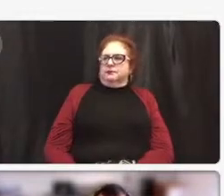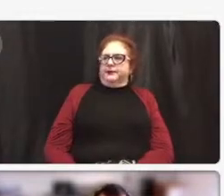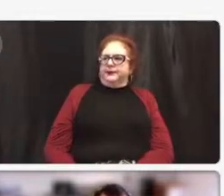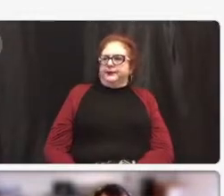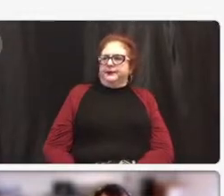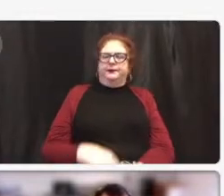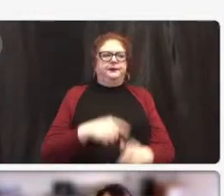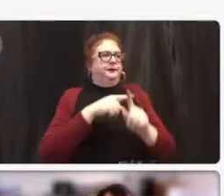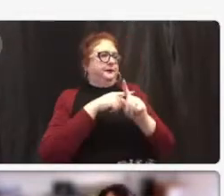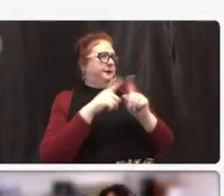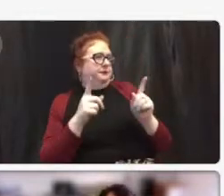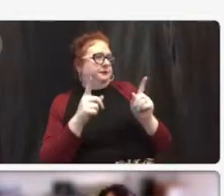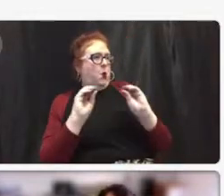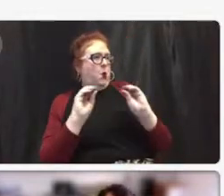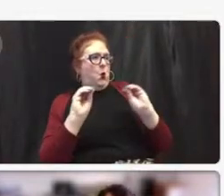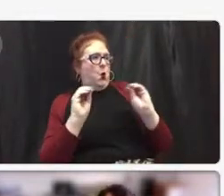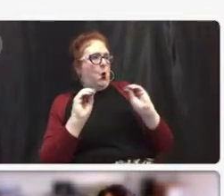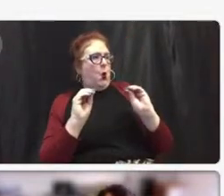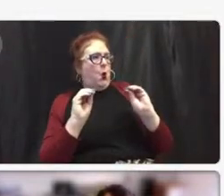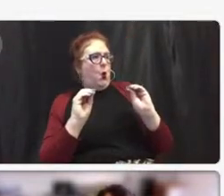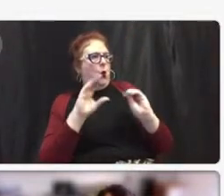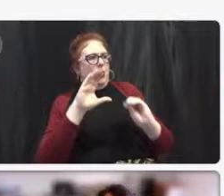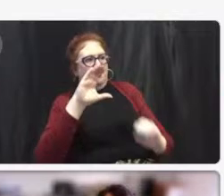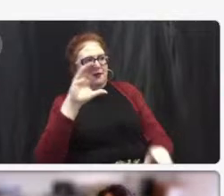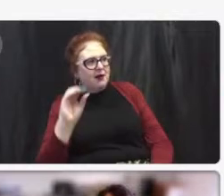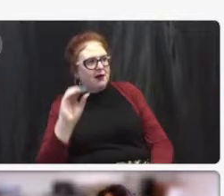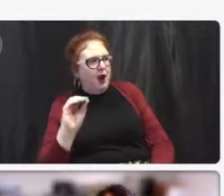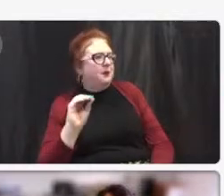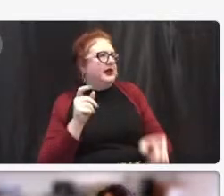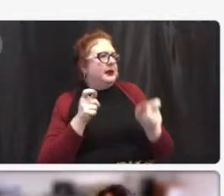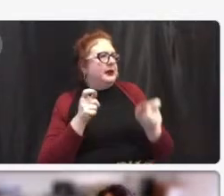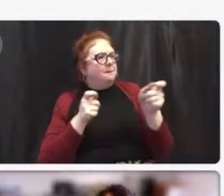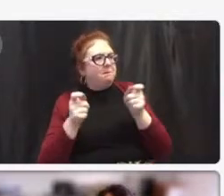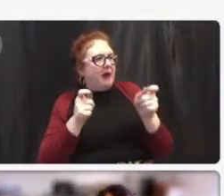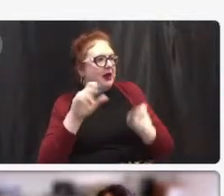But you don't have a company, a management company